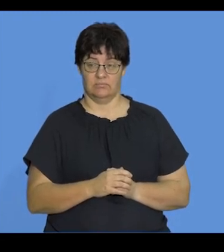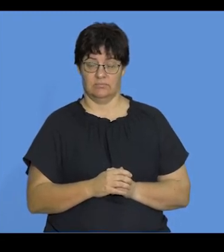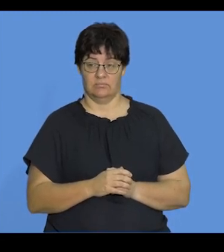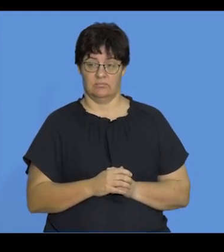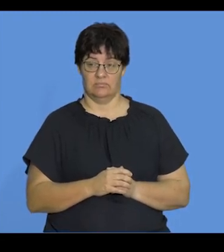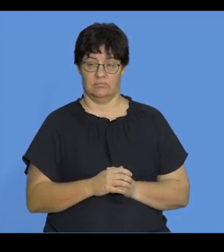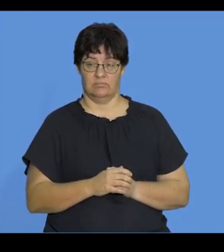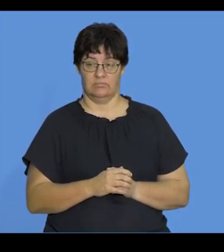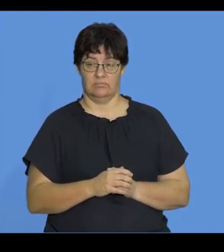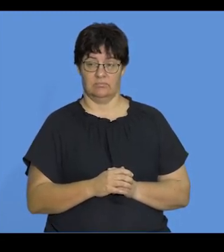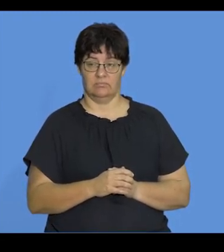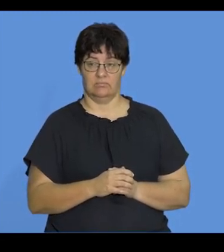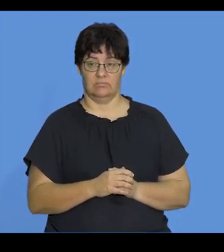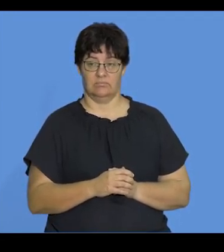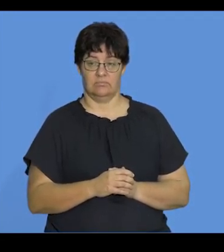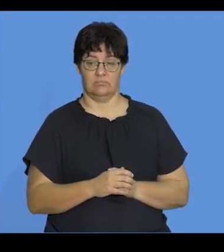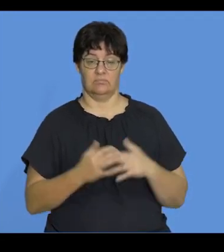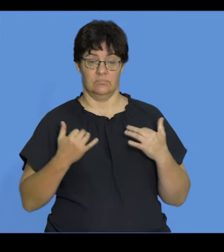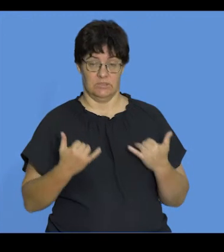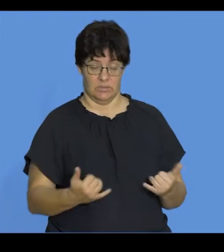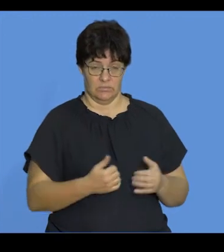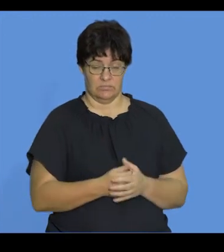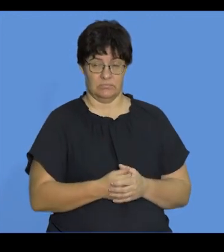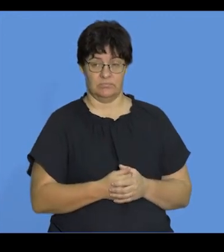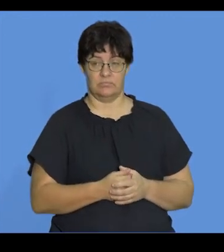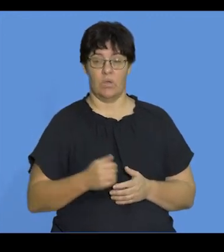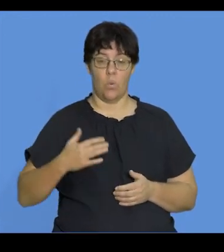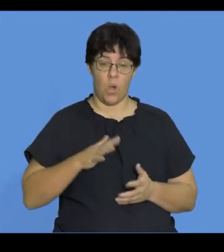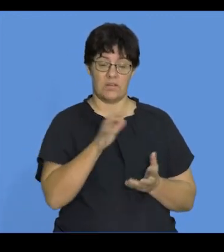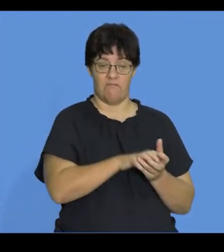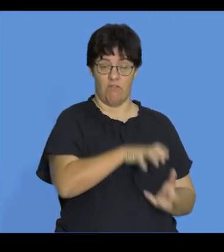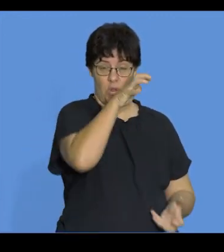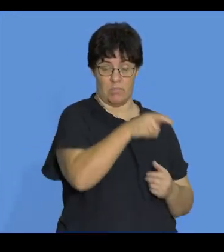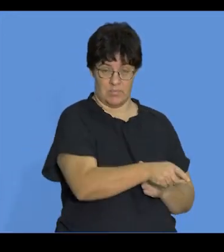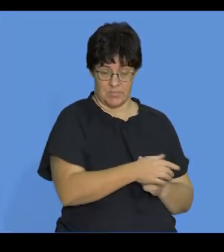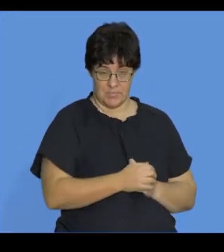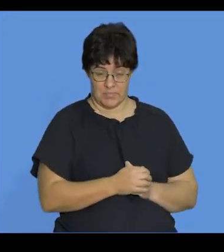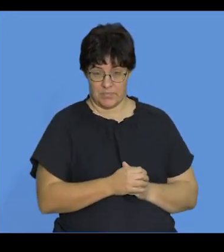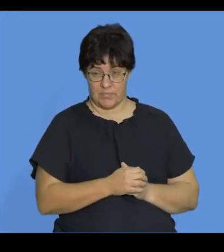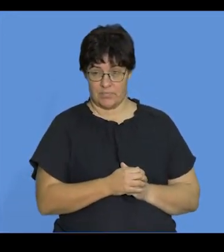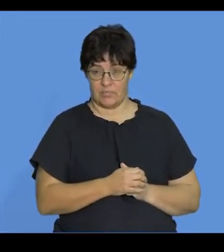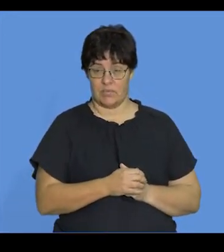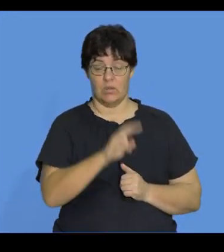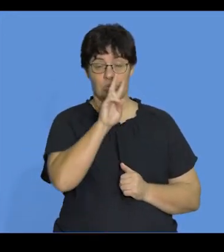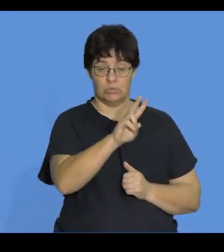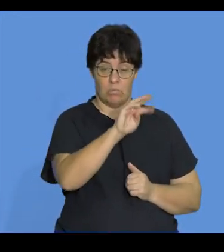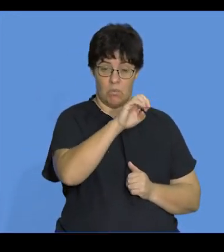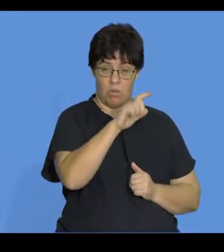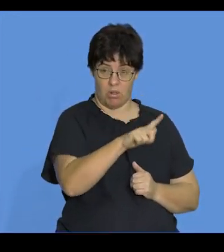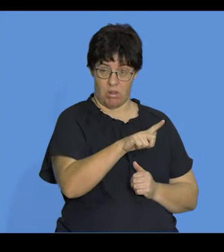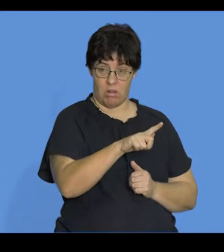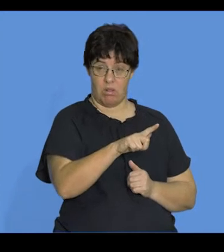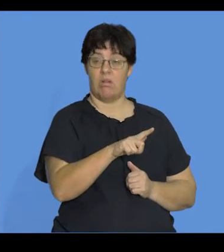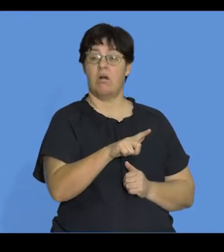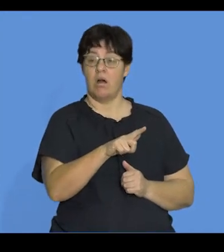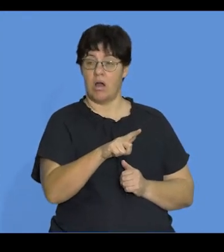0.86 mole, right? Okay, now we want the volume of carbon dioxide. So 2 moles of butane